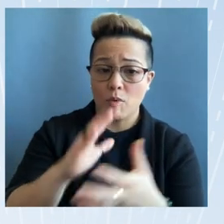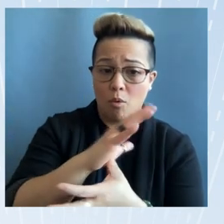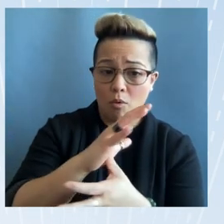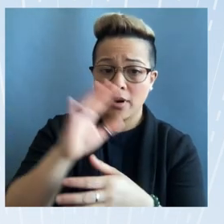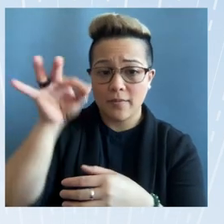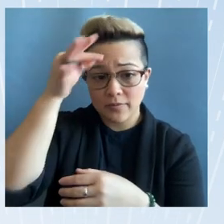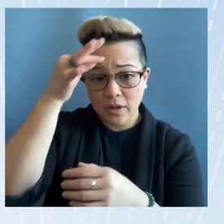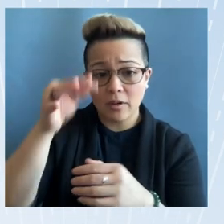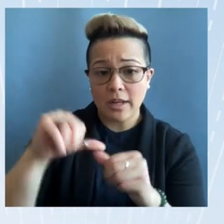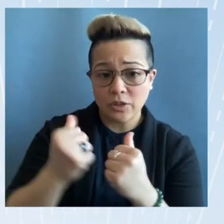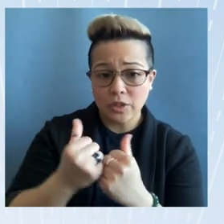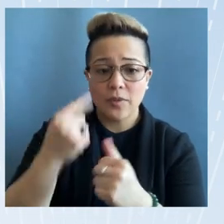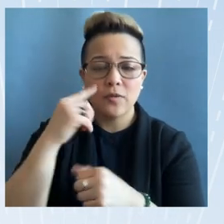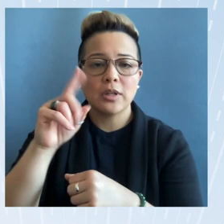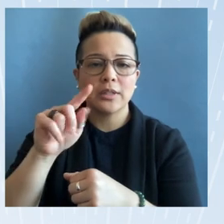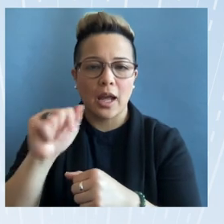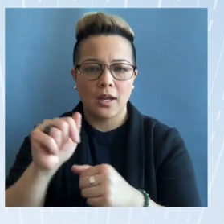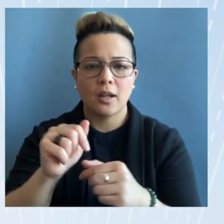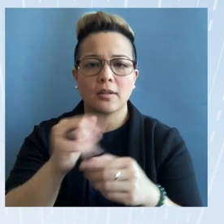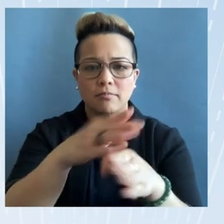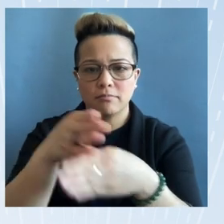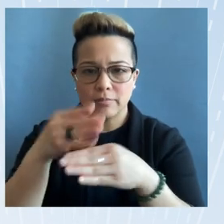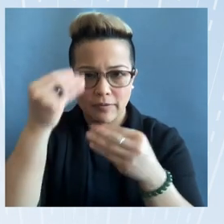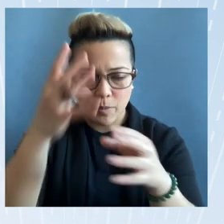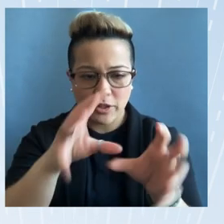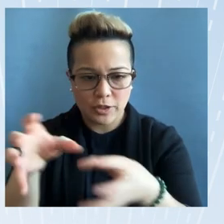disaggregation. We had